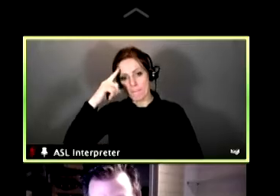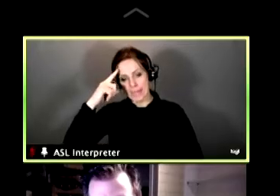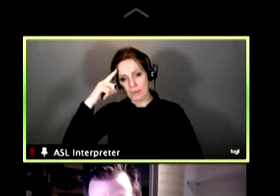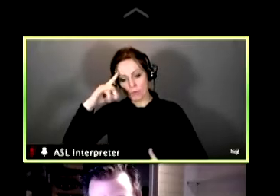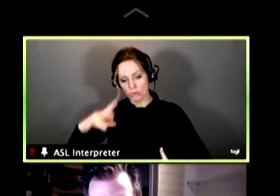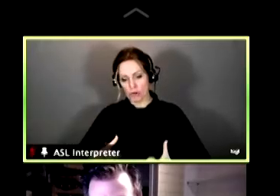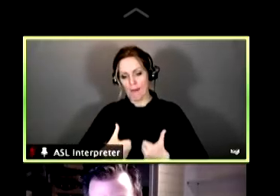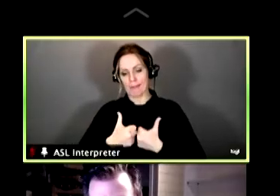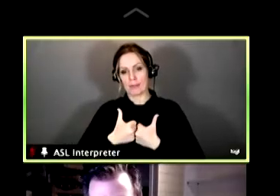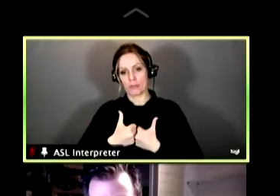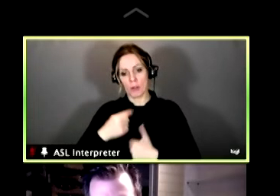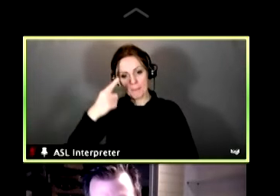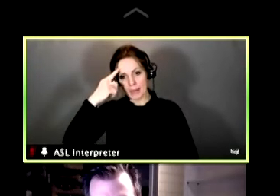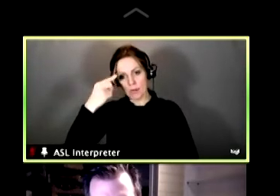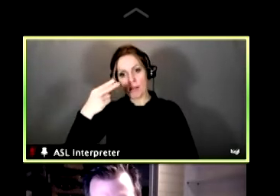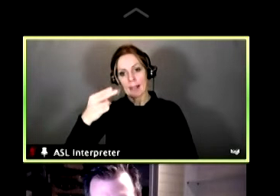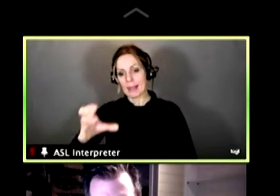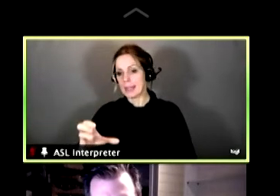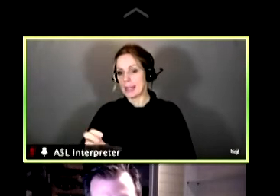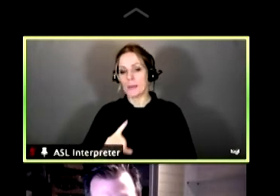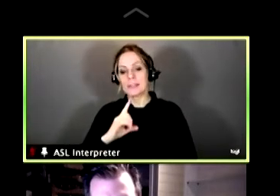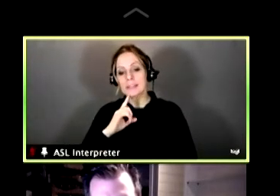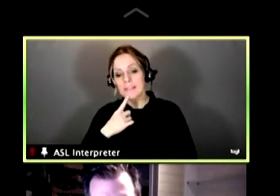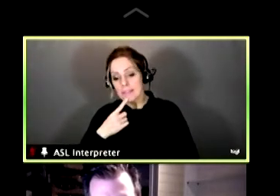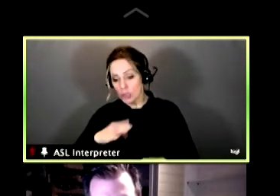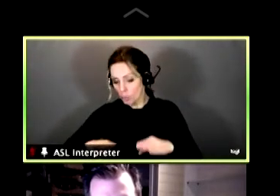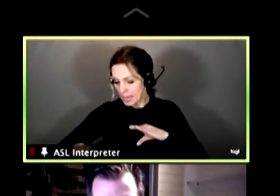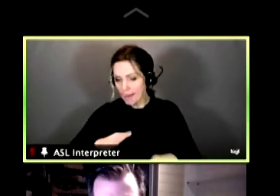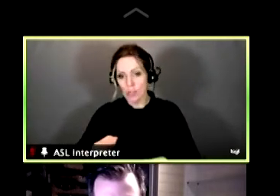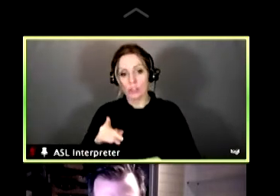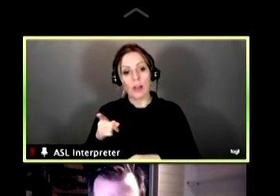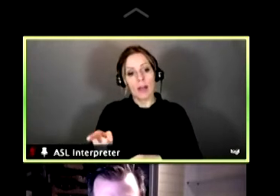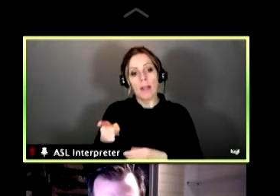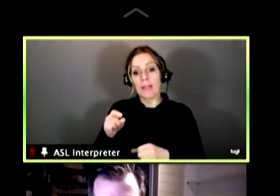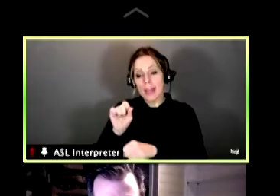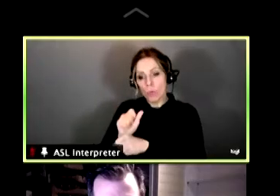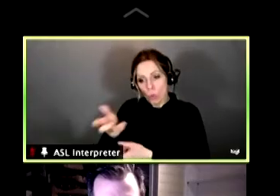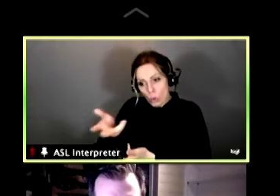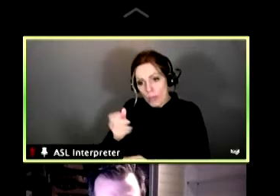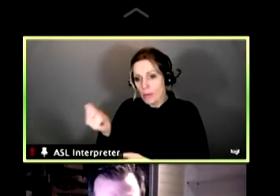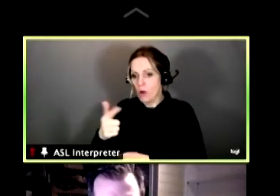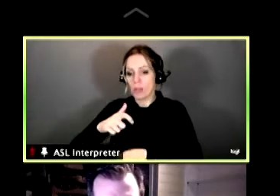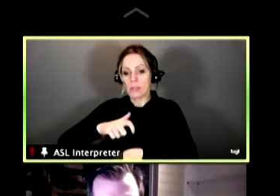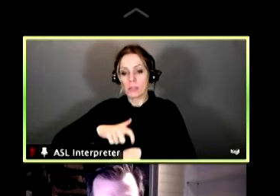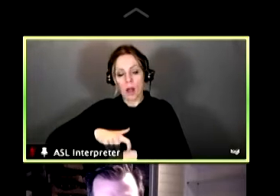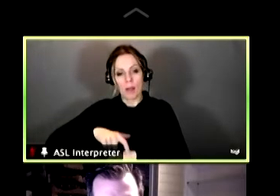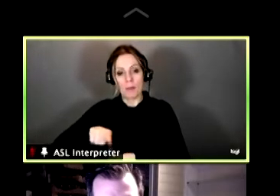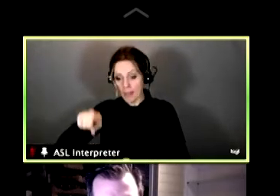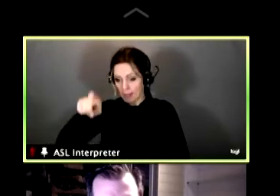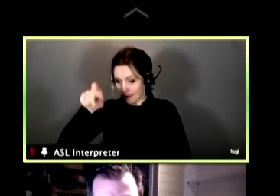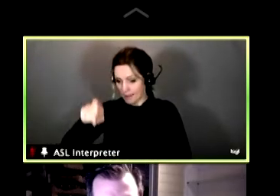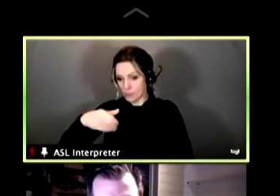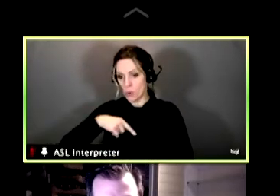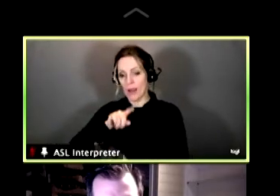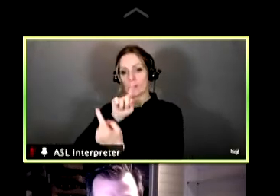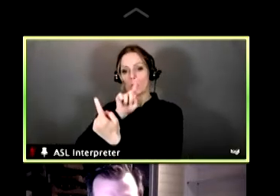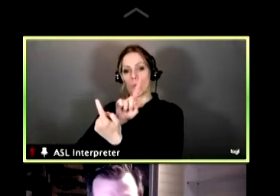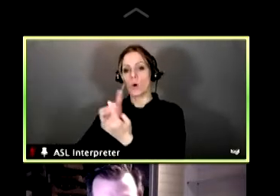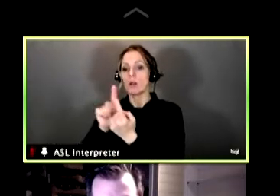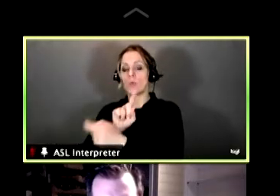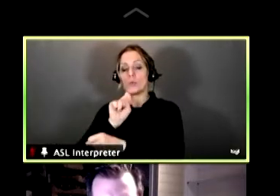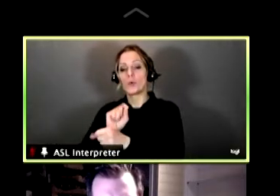all the time, have to have one-on-one workers with them constantly because of the behaviors.